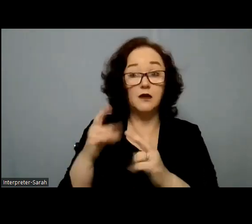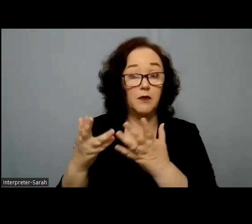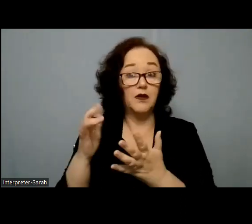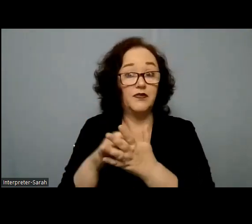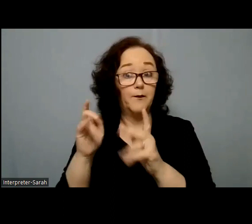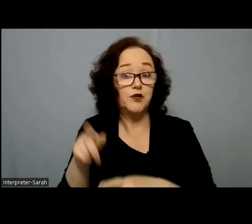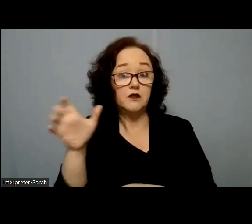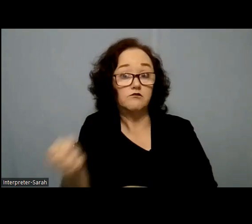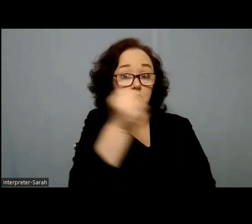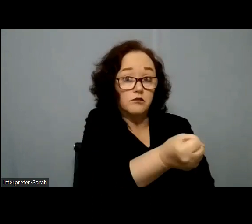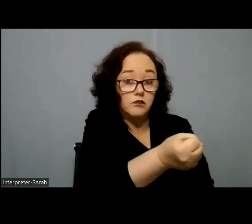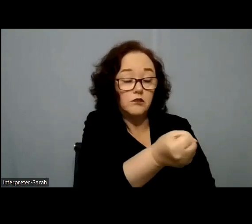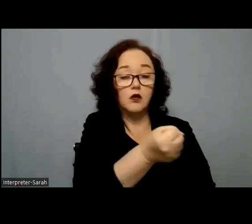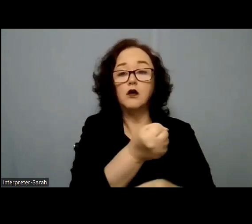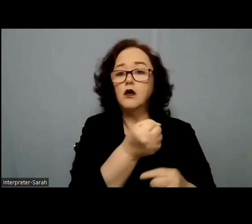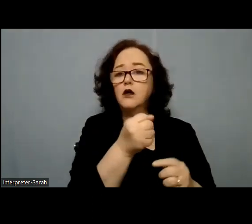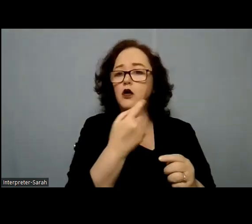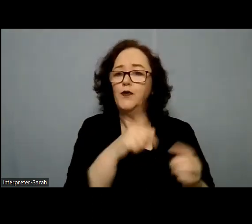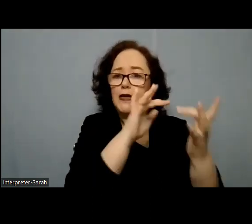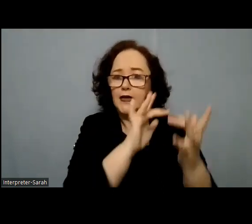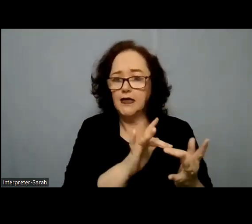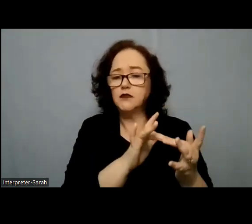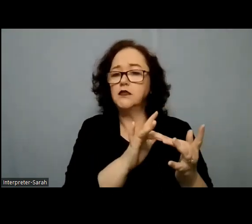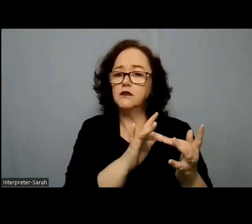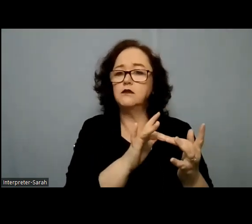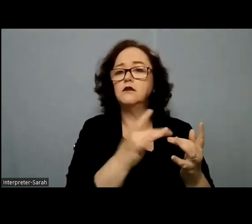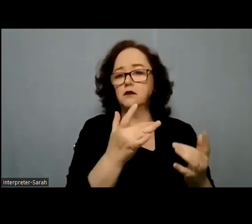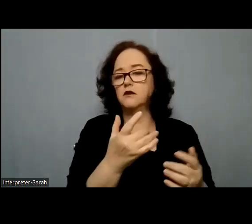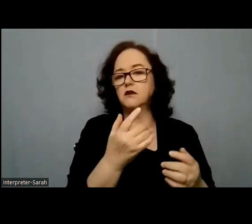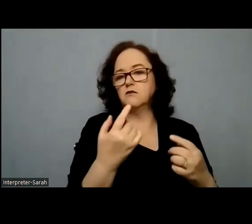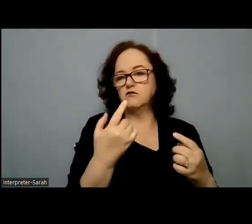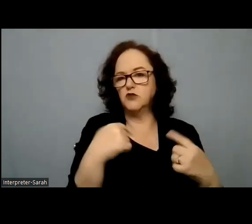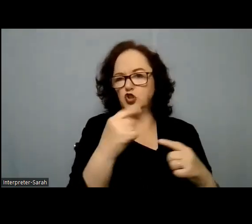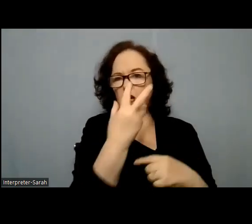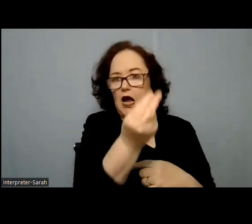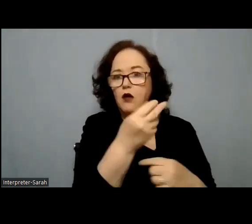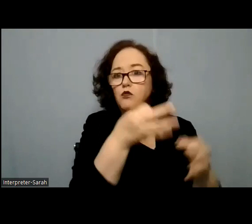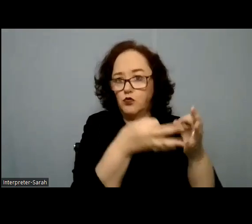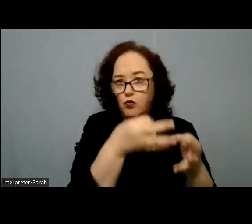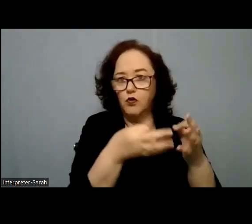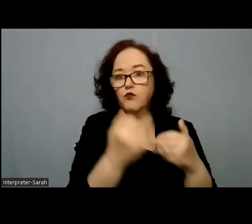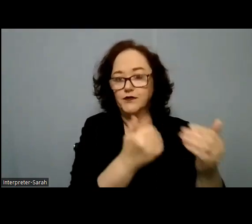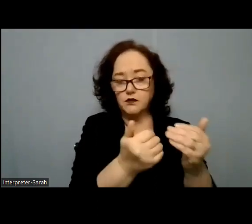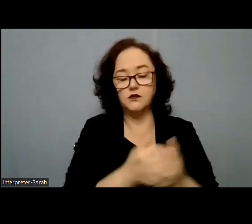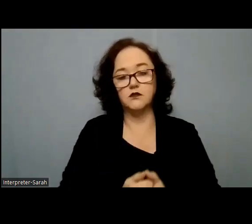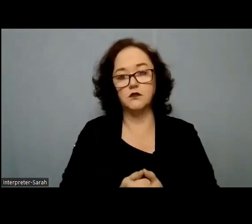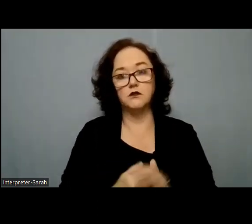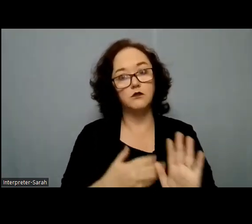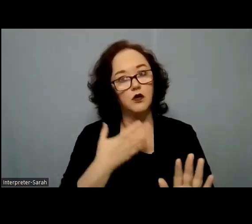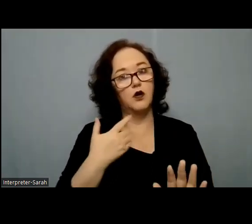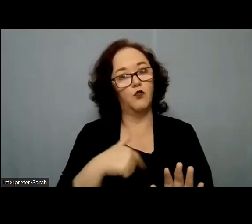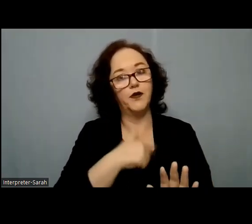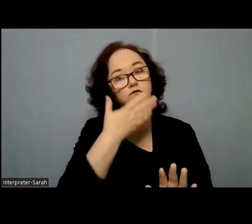are connected to them throughout the court process. And then, of course, we're very fortunate to have our peer-led